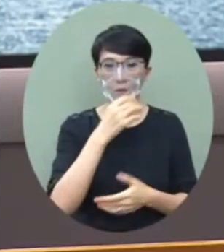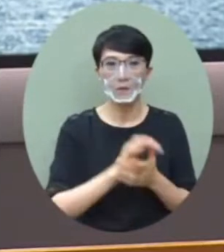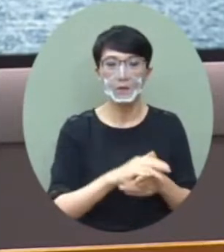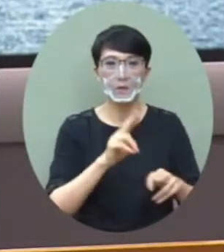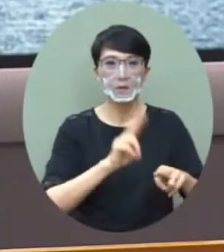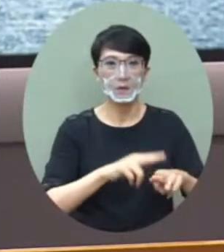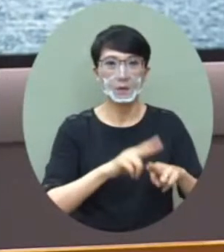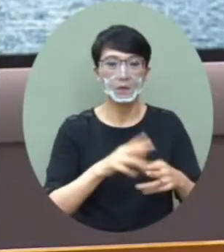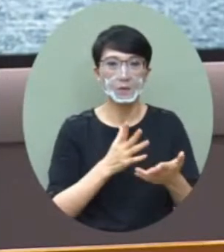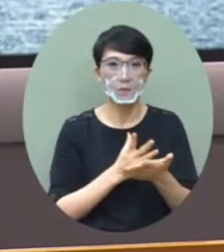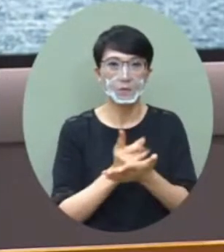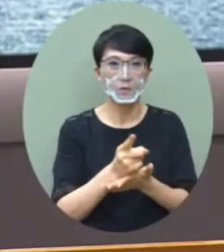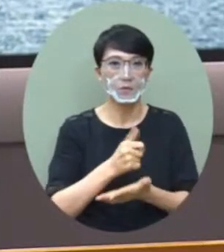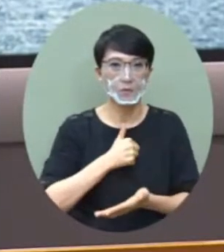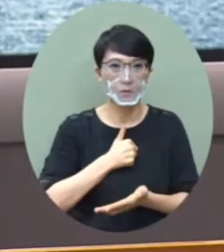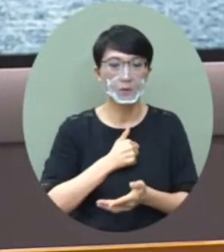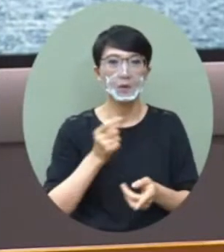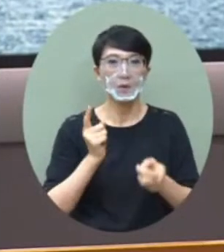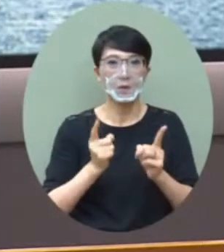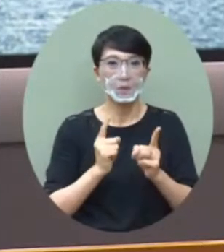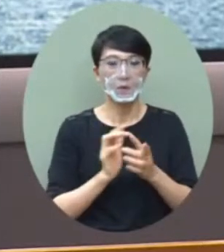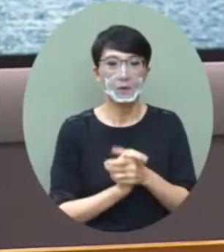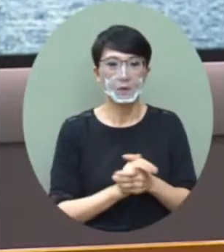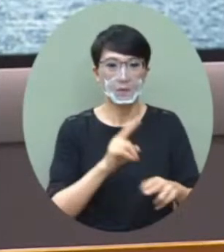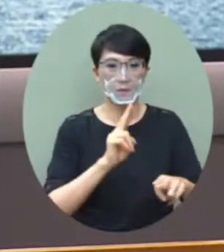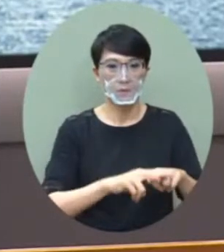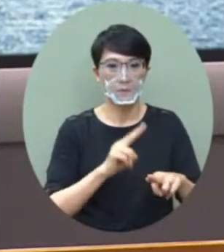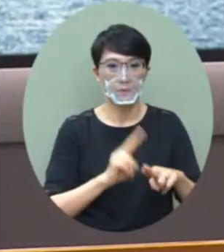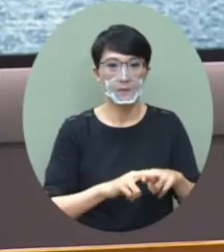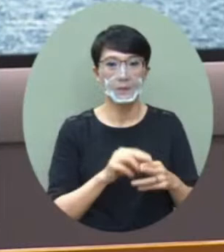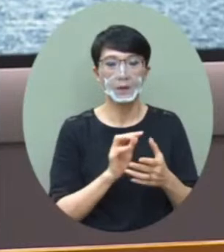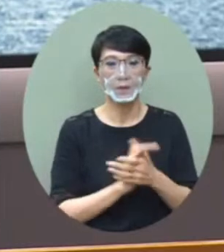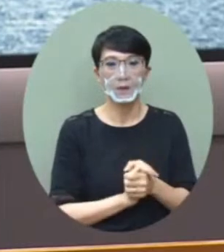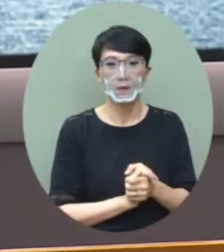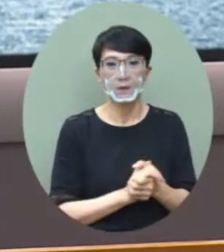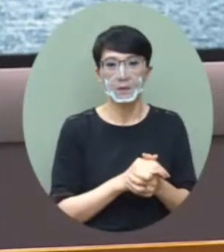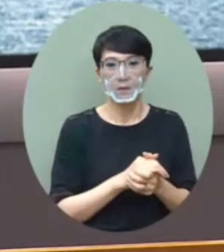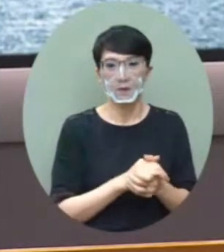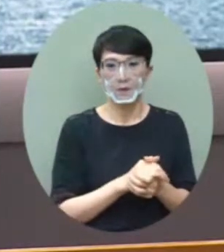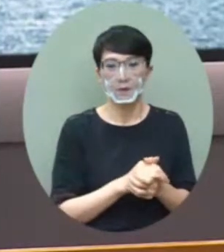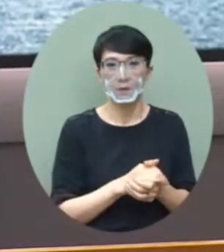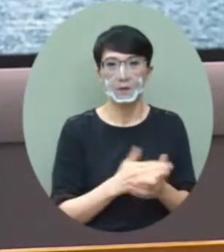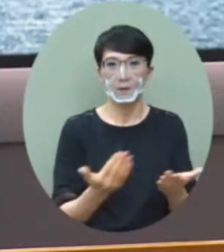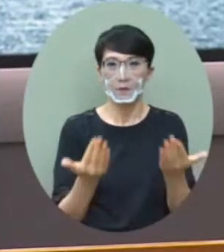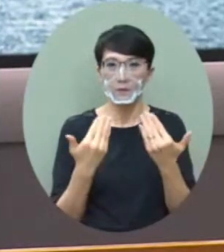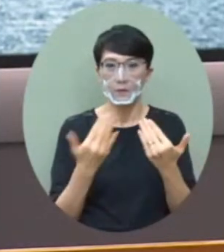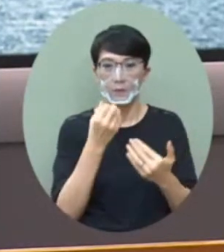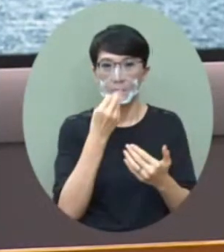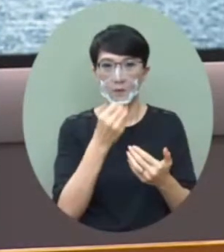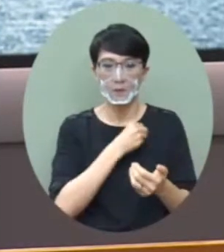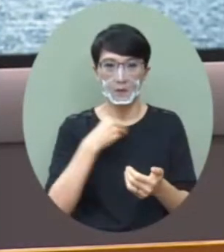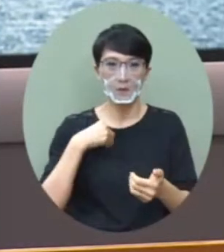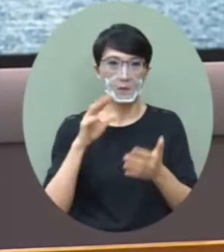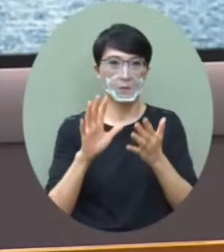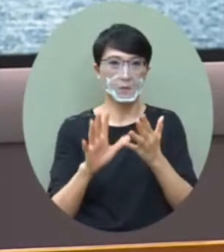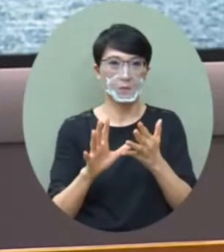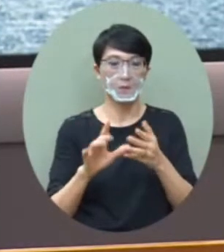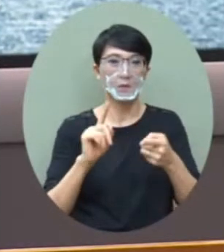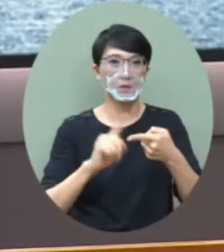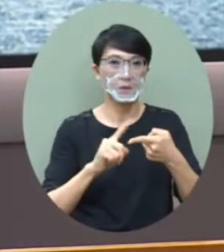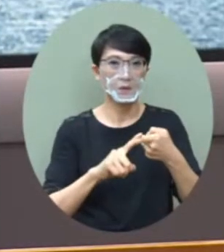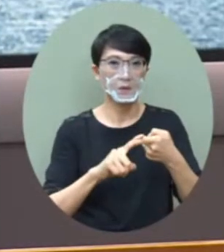Now, from various channels, we know that mainland experts in Hong Kong or